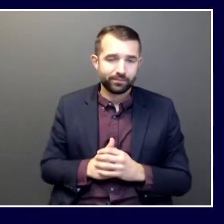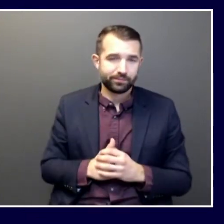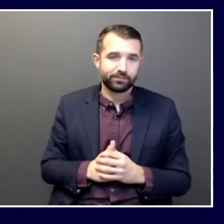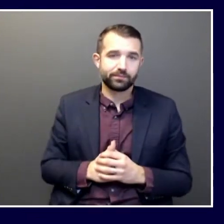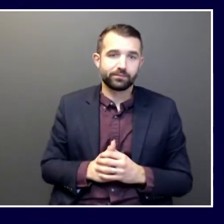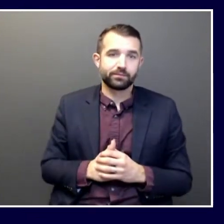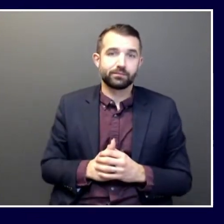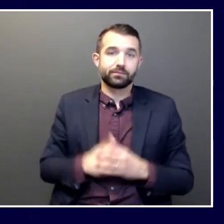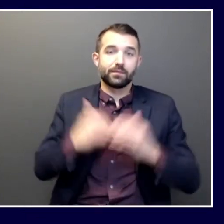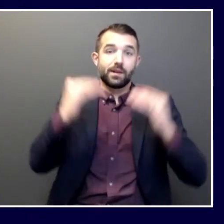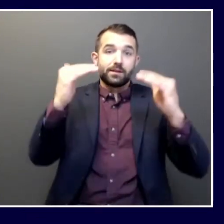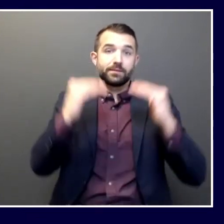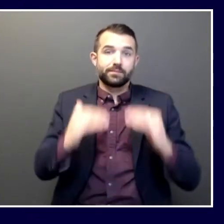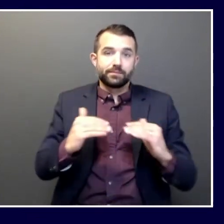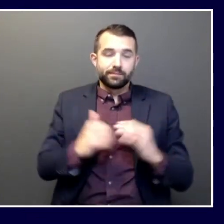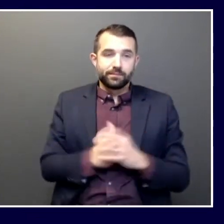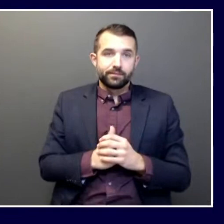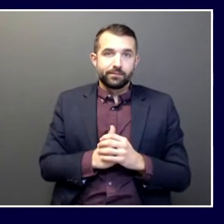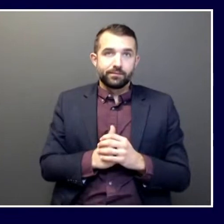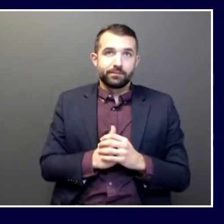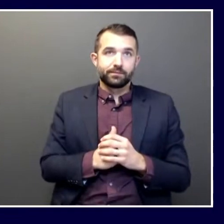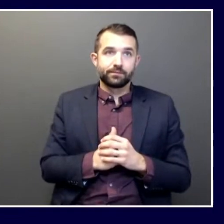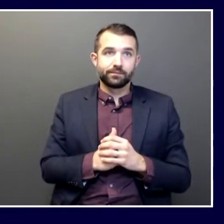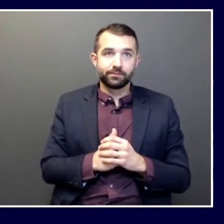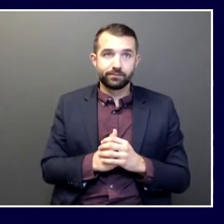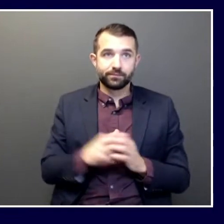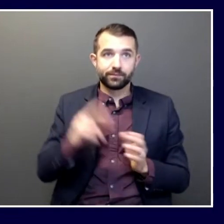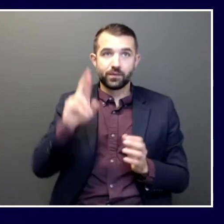Let me go, thanks, Catherine. Let me go over to Rachel Ohm next.